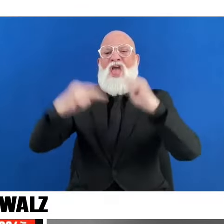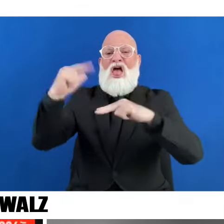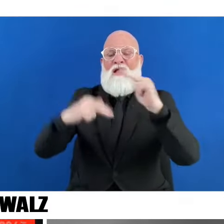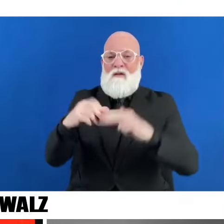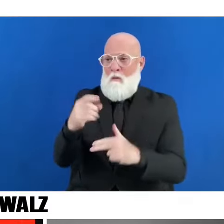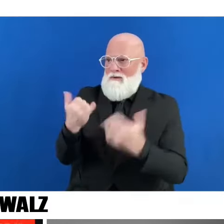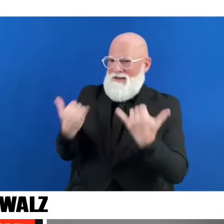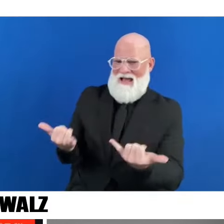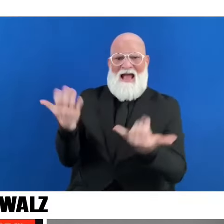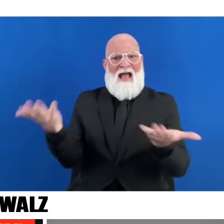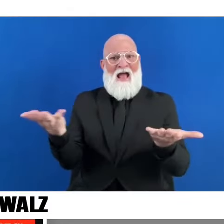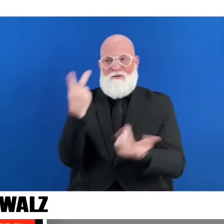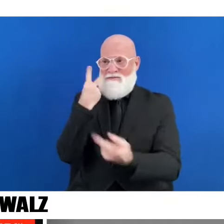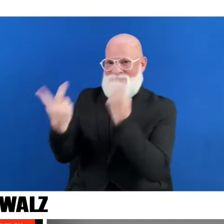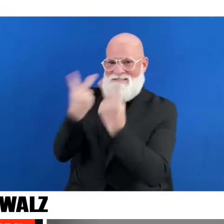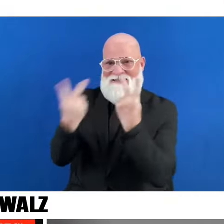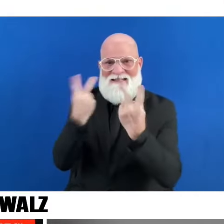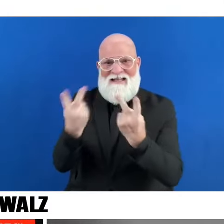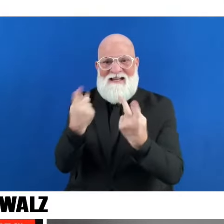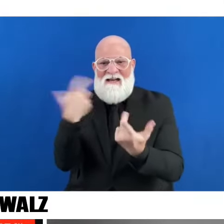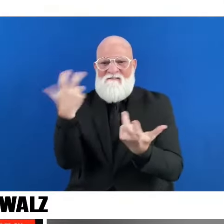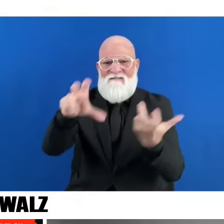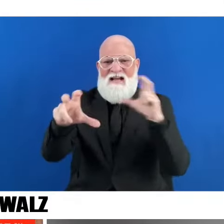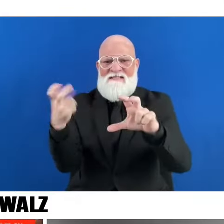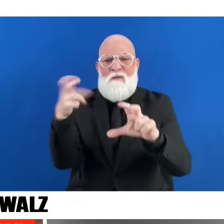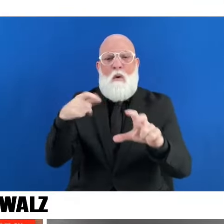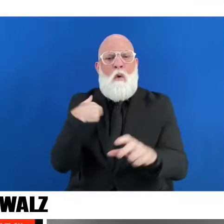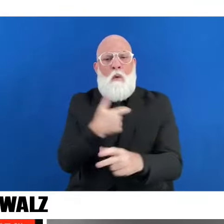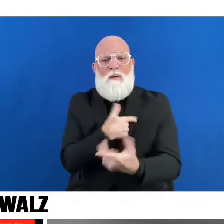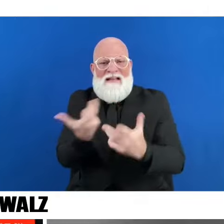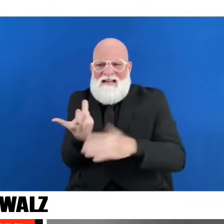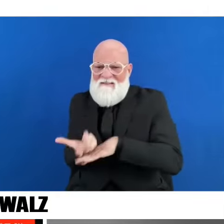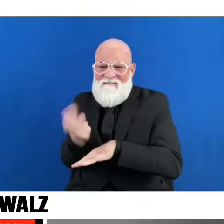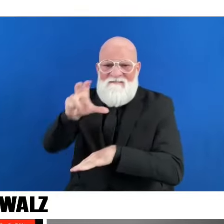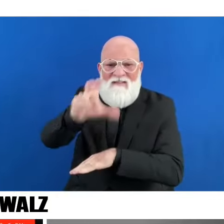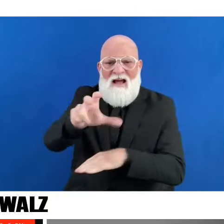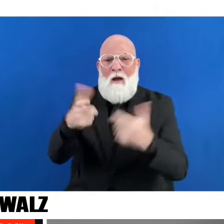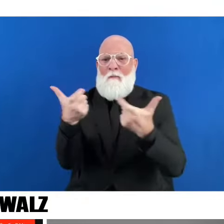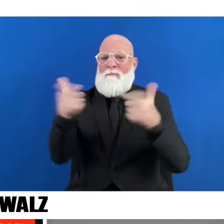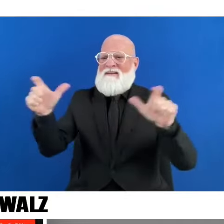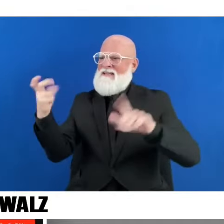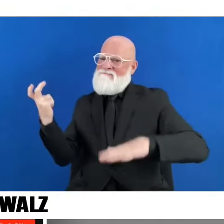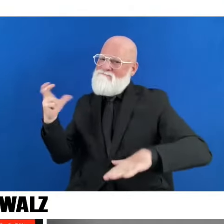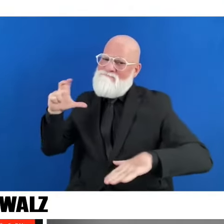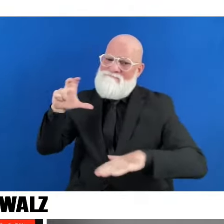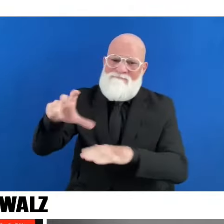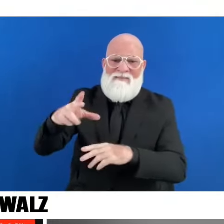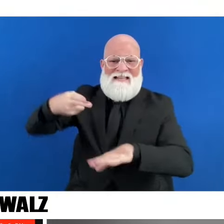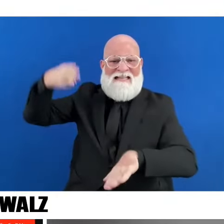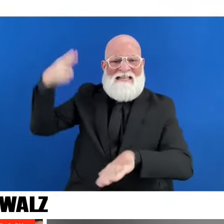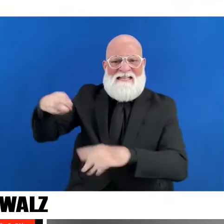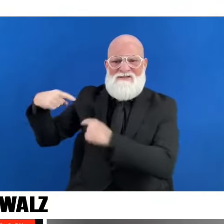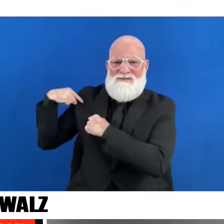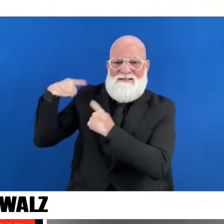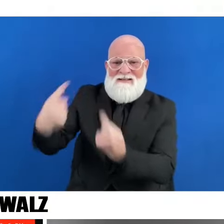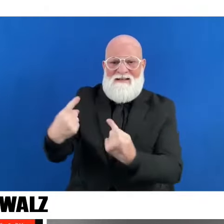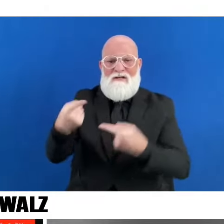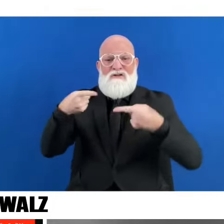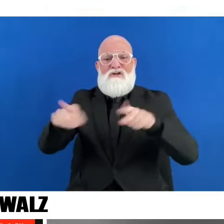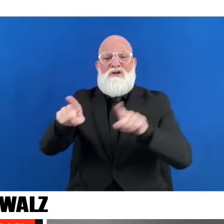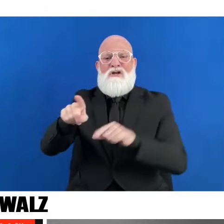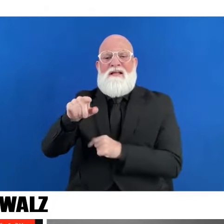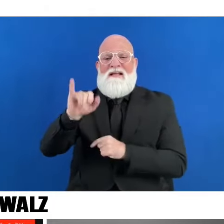investment. We've seen massive investments, the biggest in global history that we've seen in the Inflation Reduction Act, has created jobs